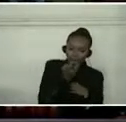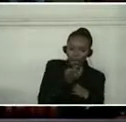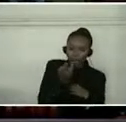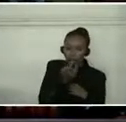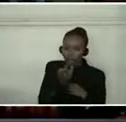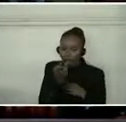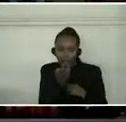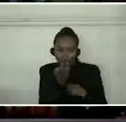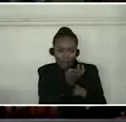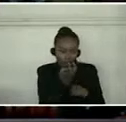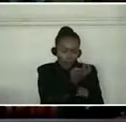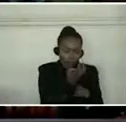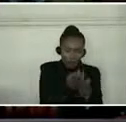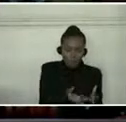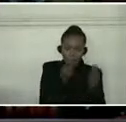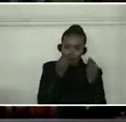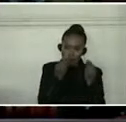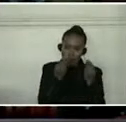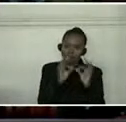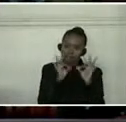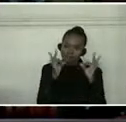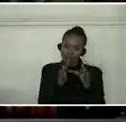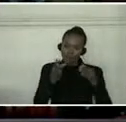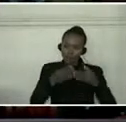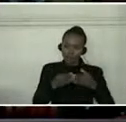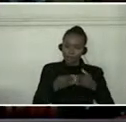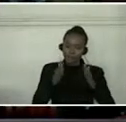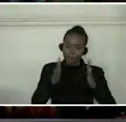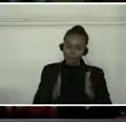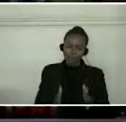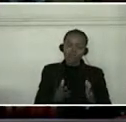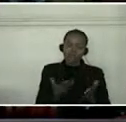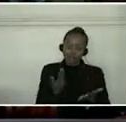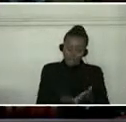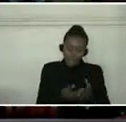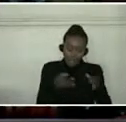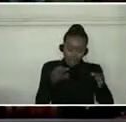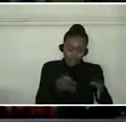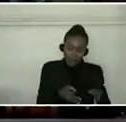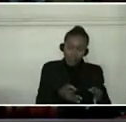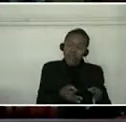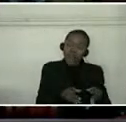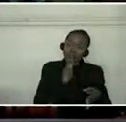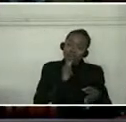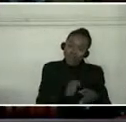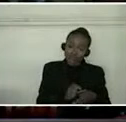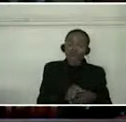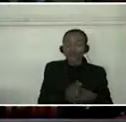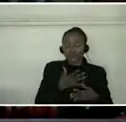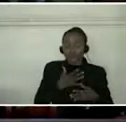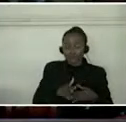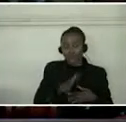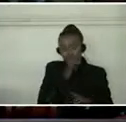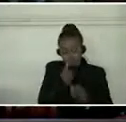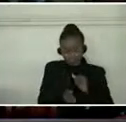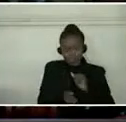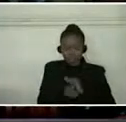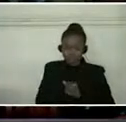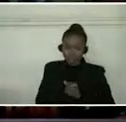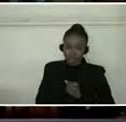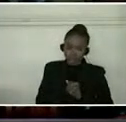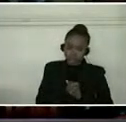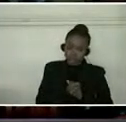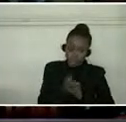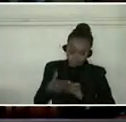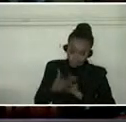and also have that painful closure as we know that that has never been an acceptable thing we have seen the members of this